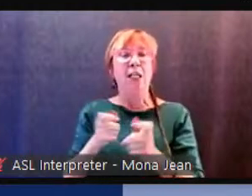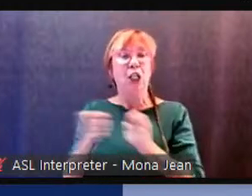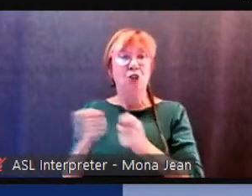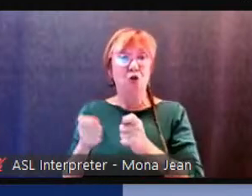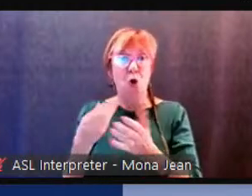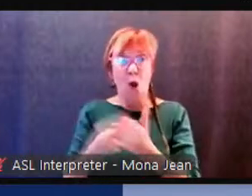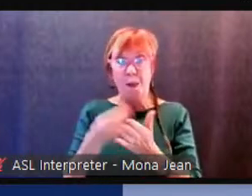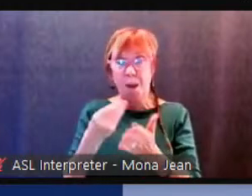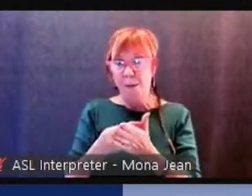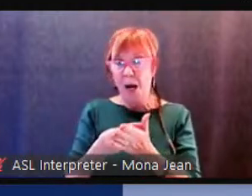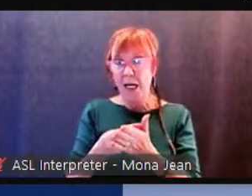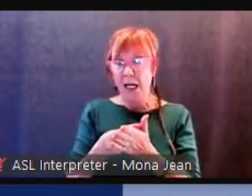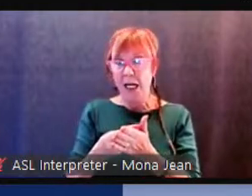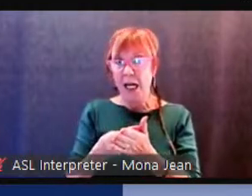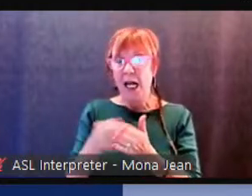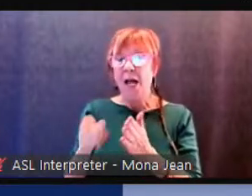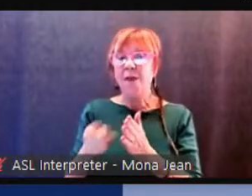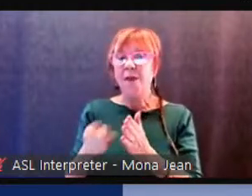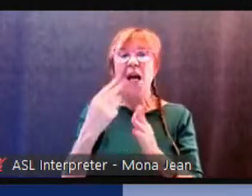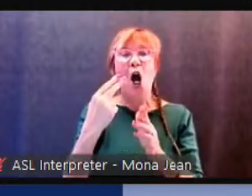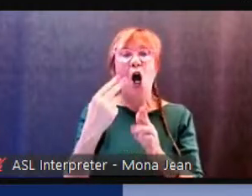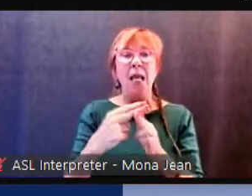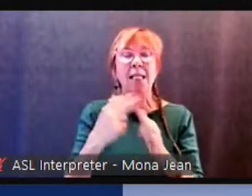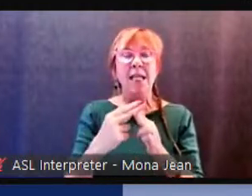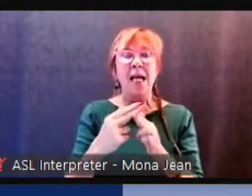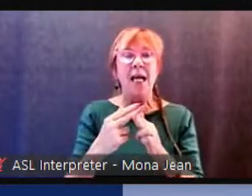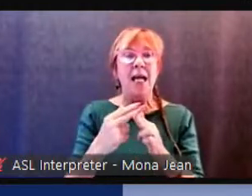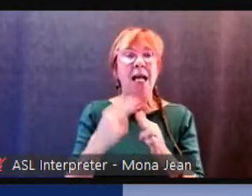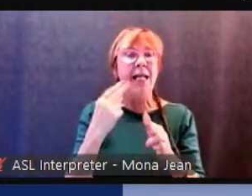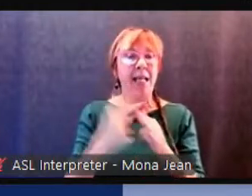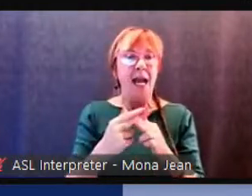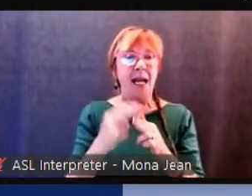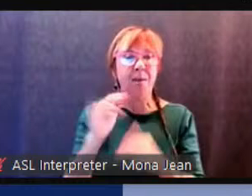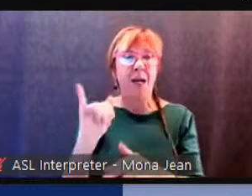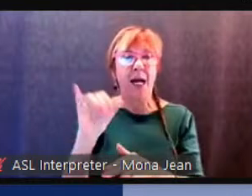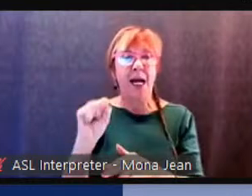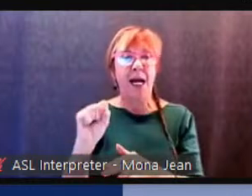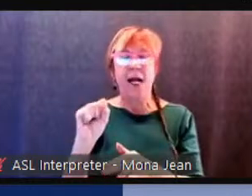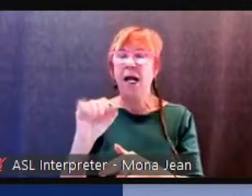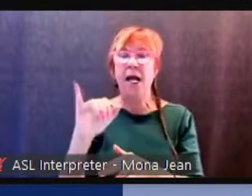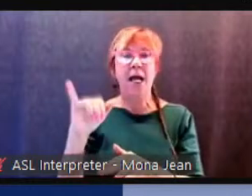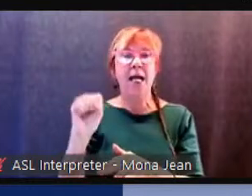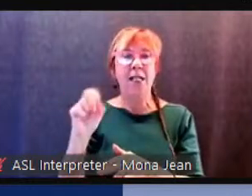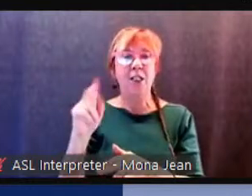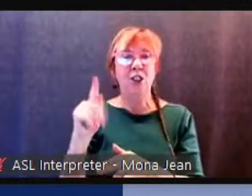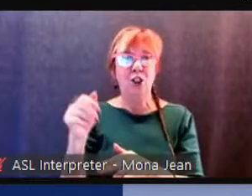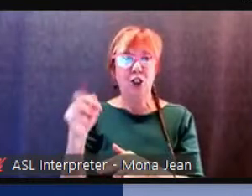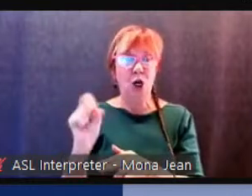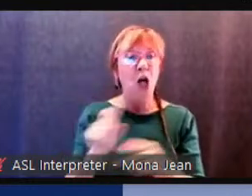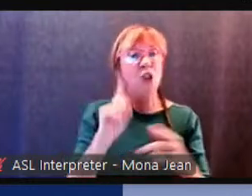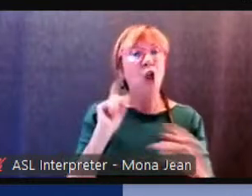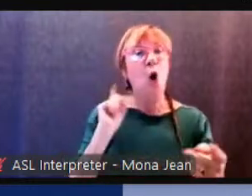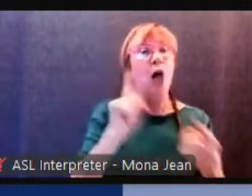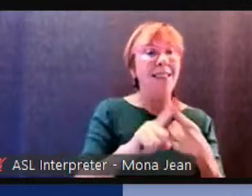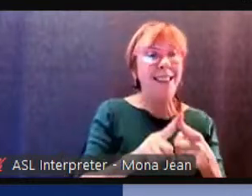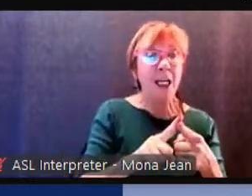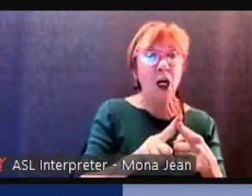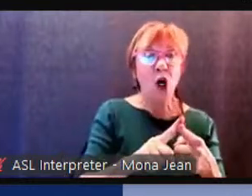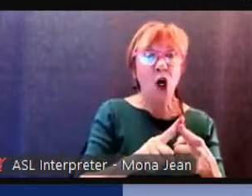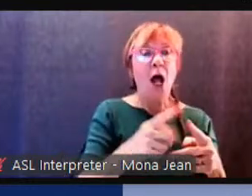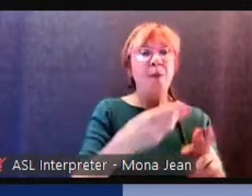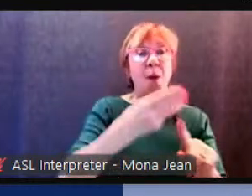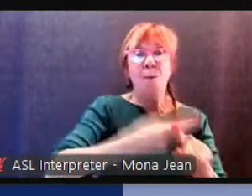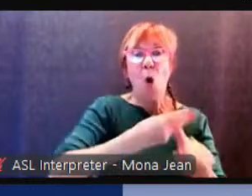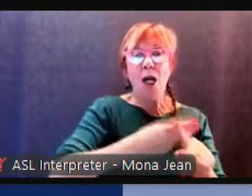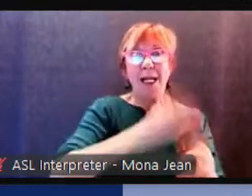funds. So they are listed as a named insured on the policy. So until the loan is paid off, the consumer will need to work